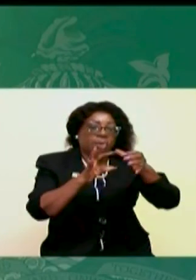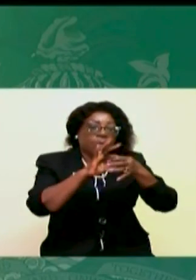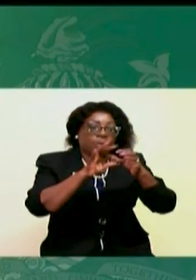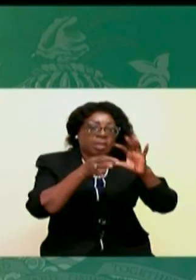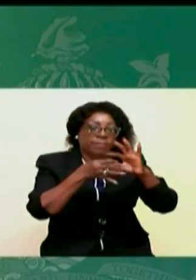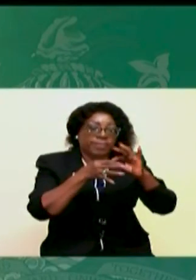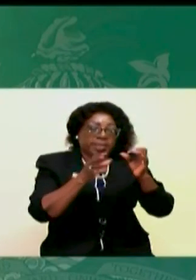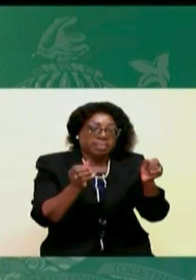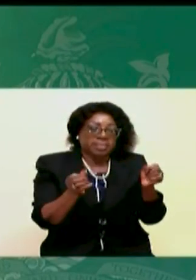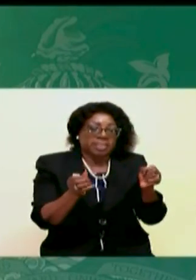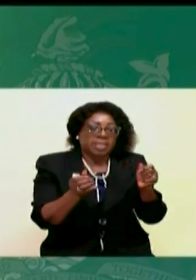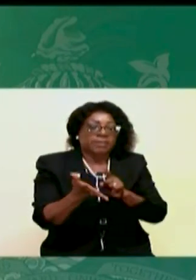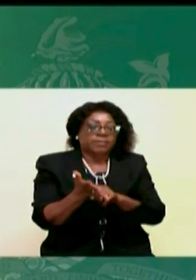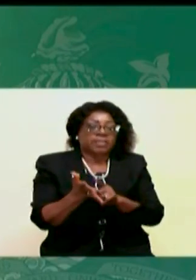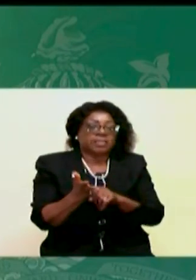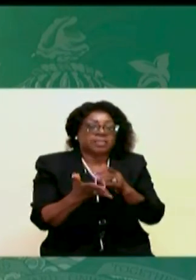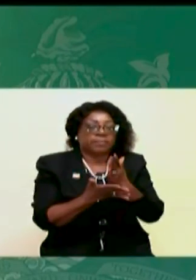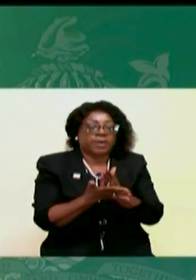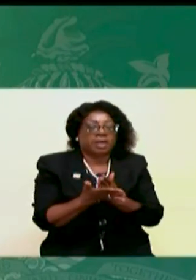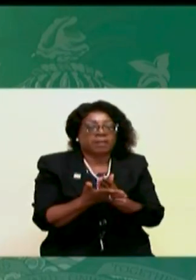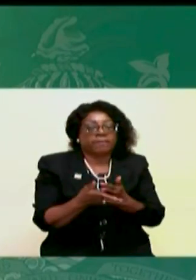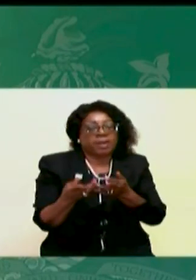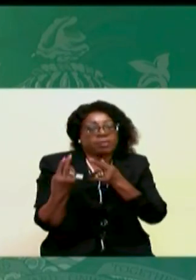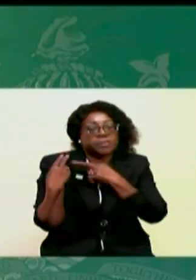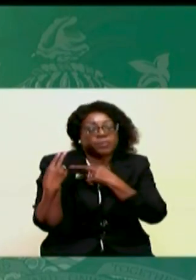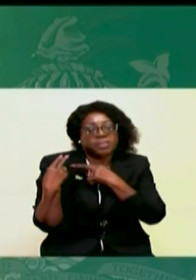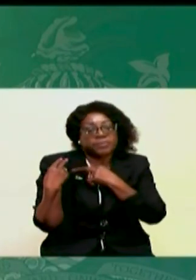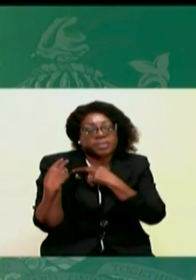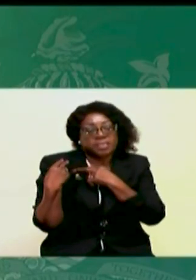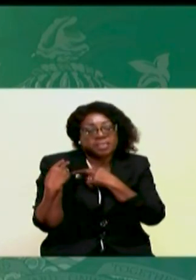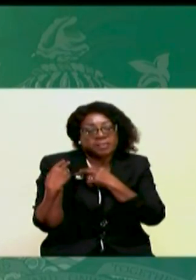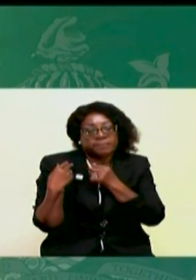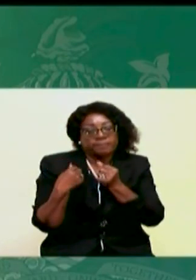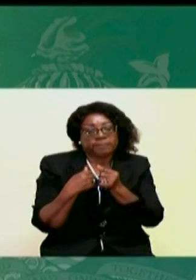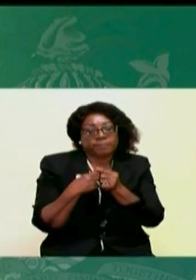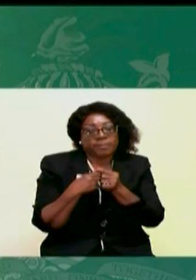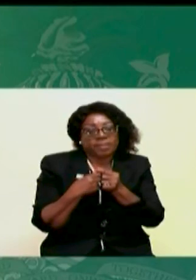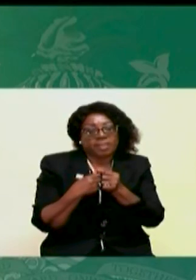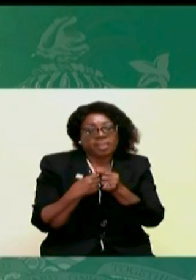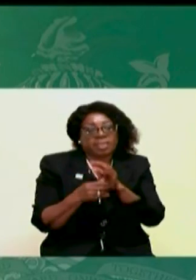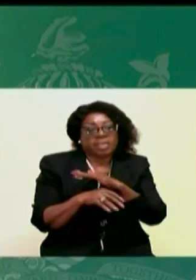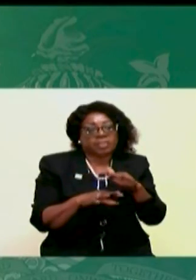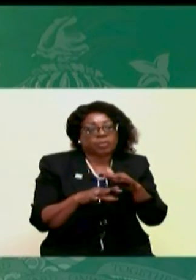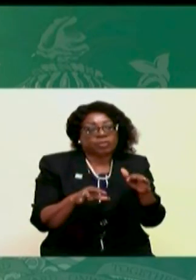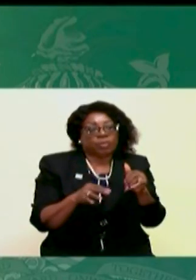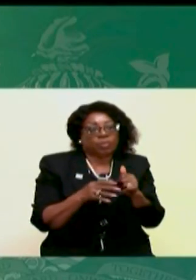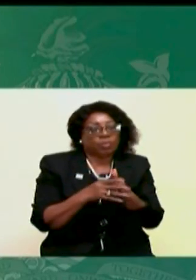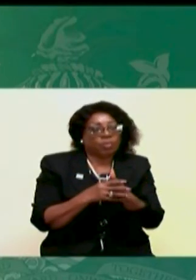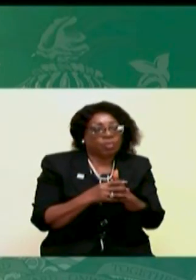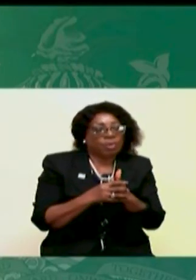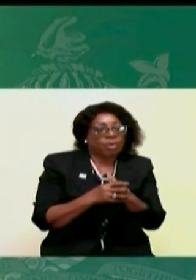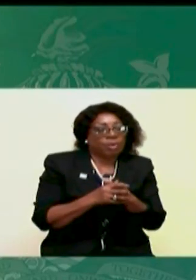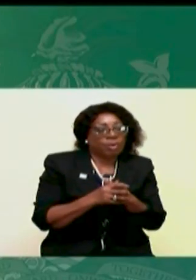Speaker. This is a part of my responsibility, sir. In case you don't know, St. Anne's. Part of my responsibility